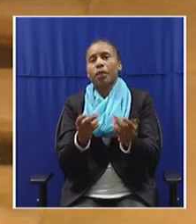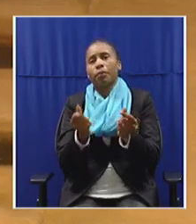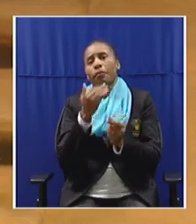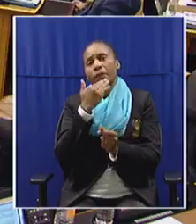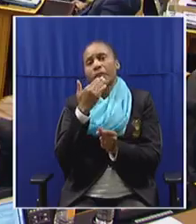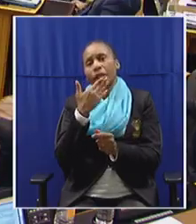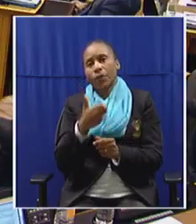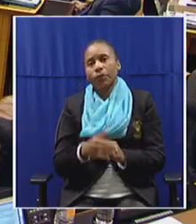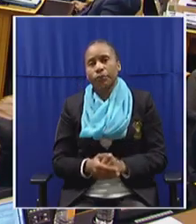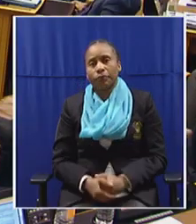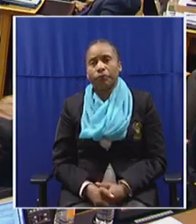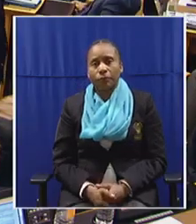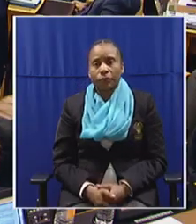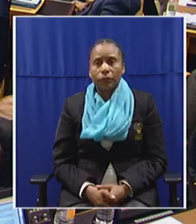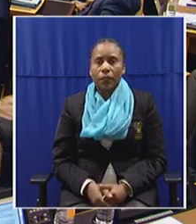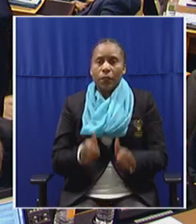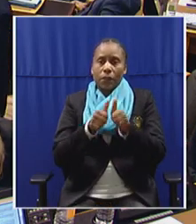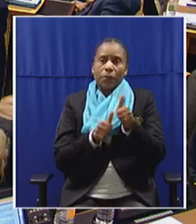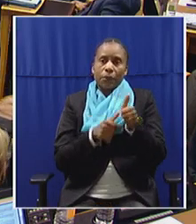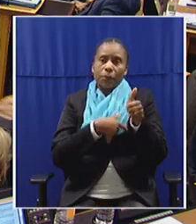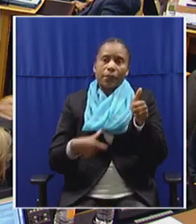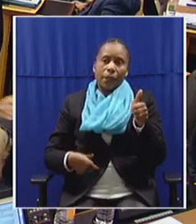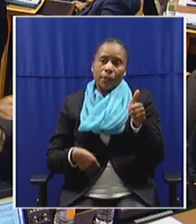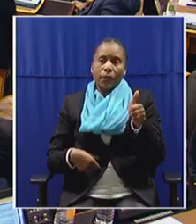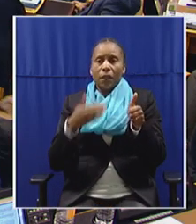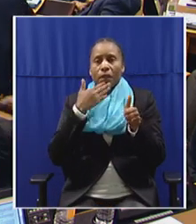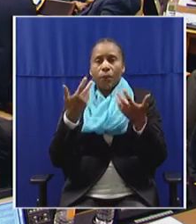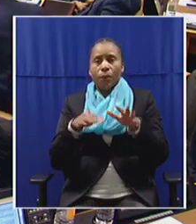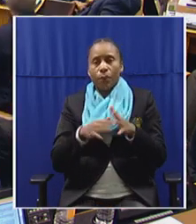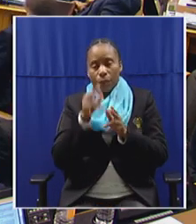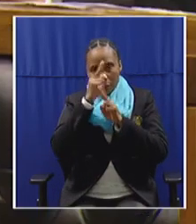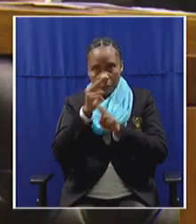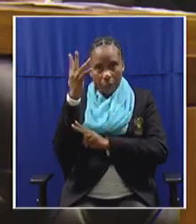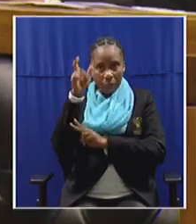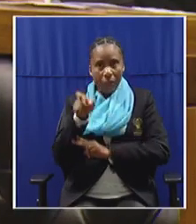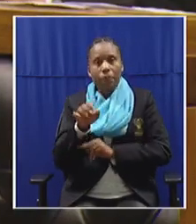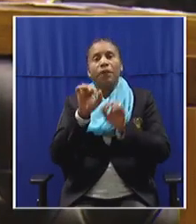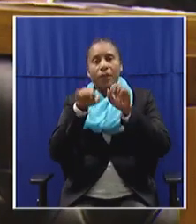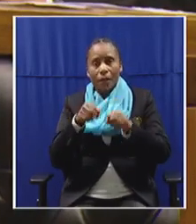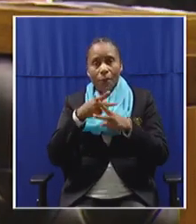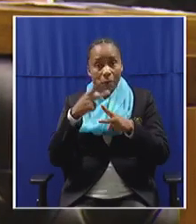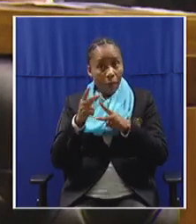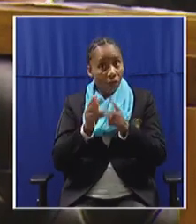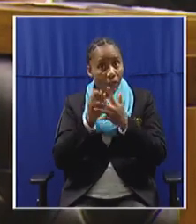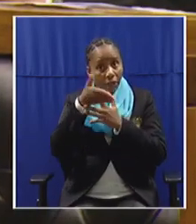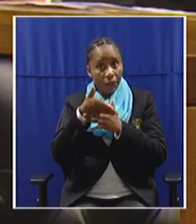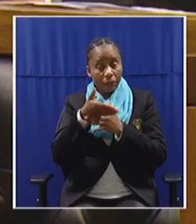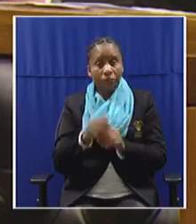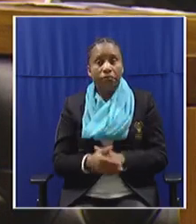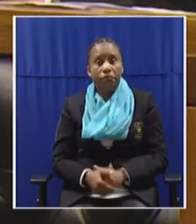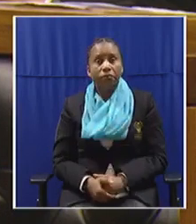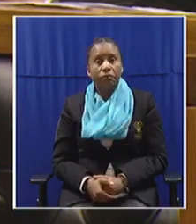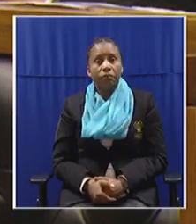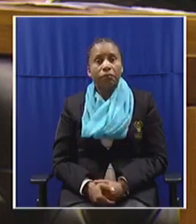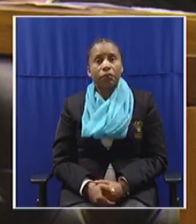sir. Deputy President. Thank you very much, Honourable Speaker. Yes, I'm prepared to intervene. You